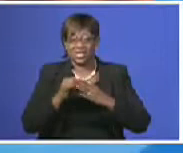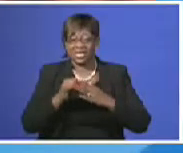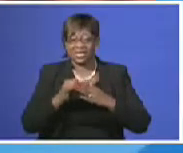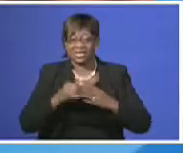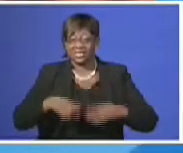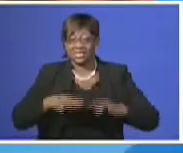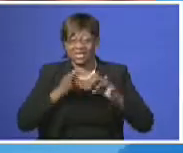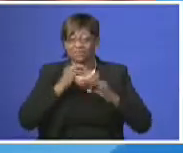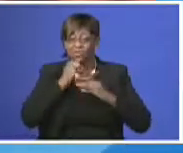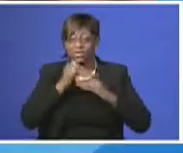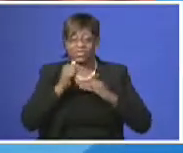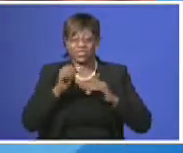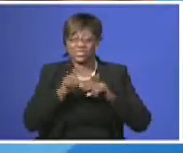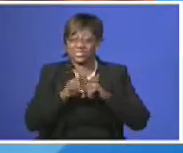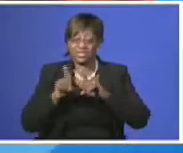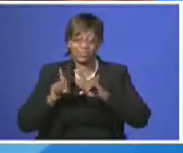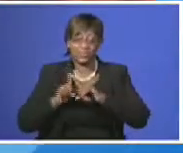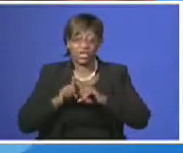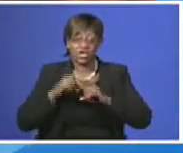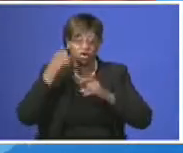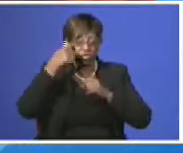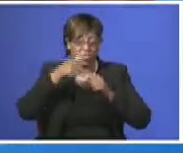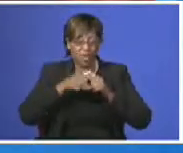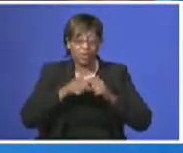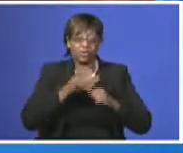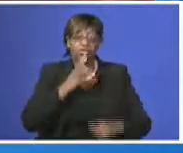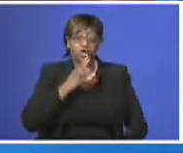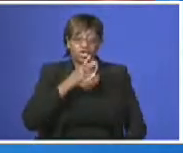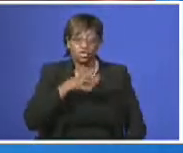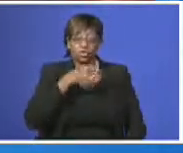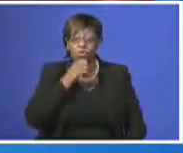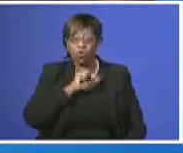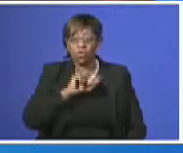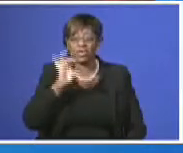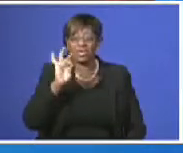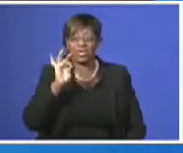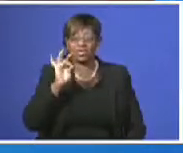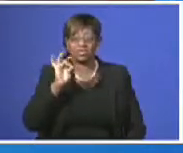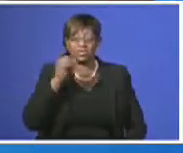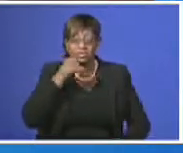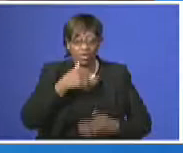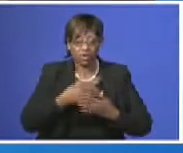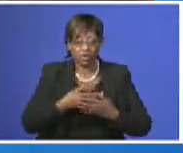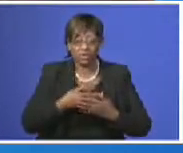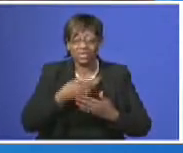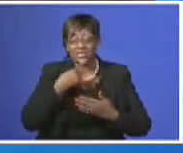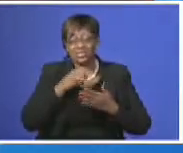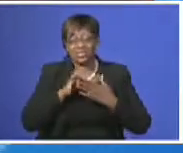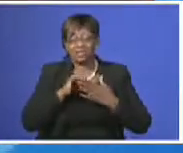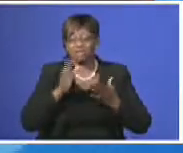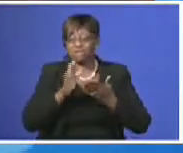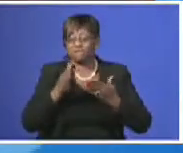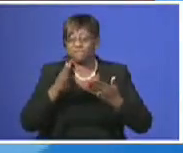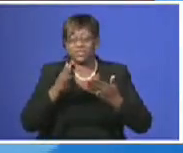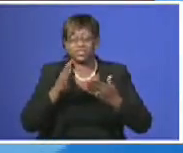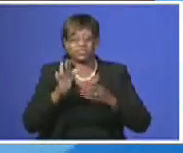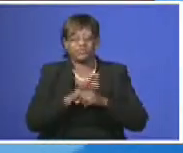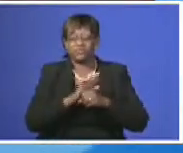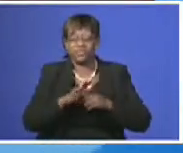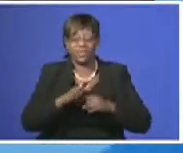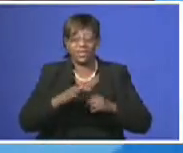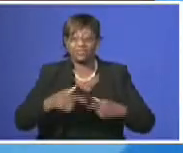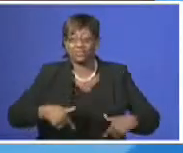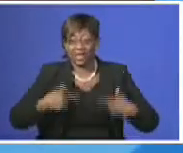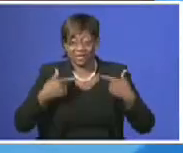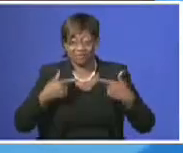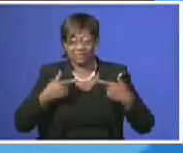the same. He remembers the last time he spoke with his 8-year-old daughter, who he says was very full of life. Just the night before this